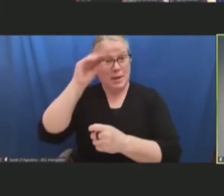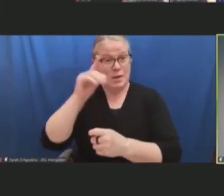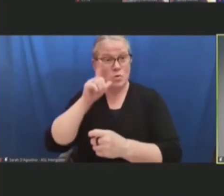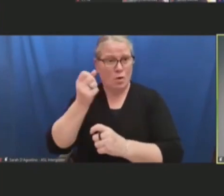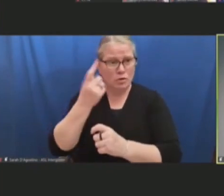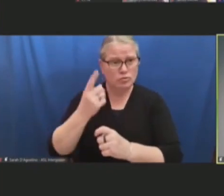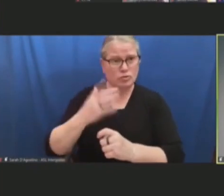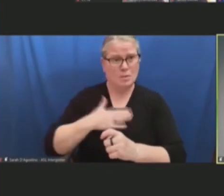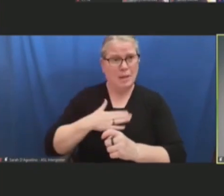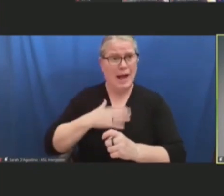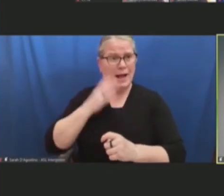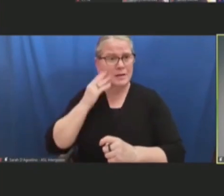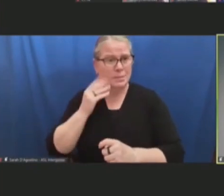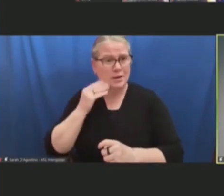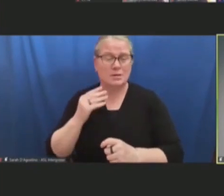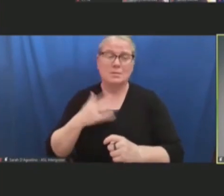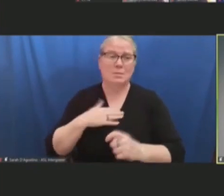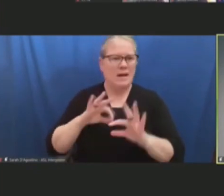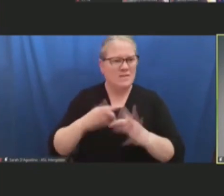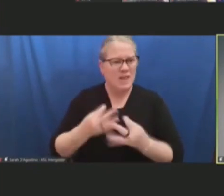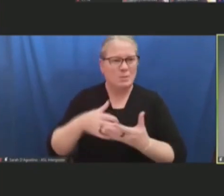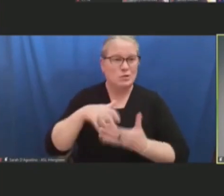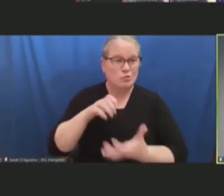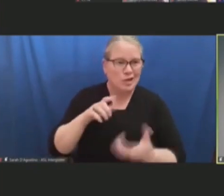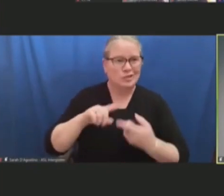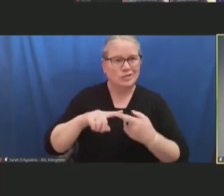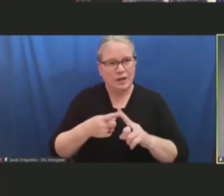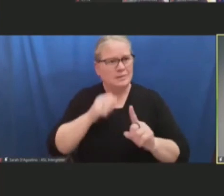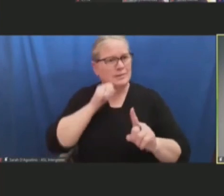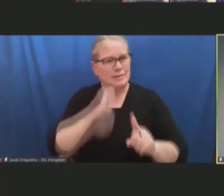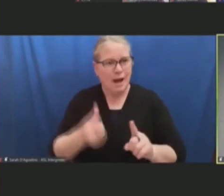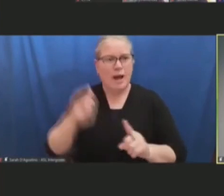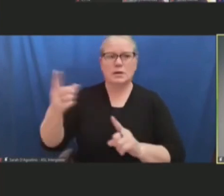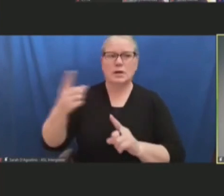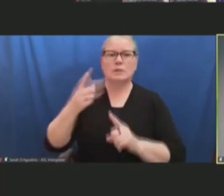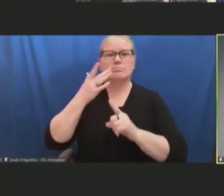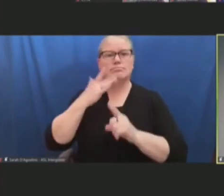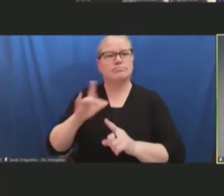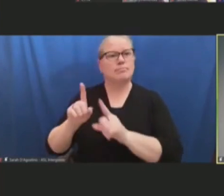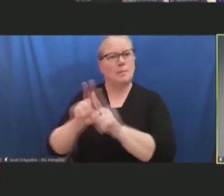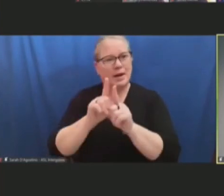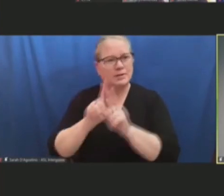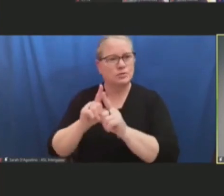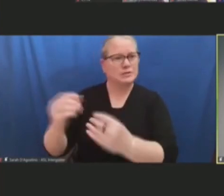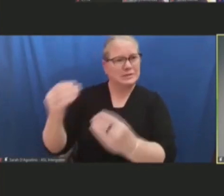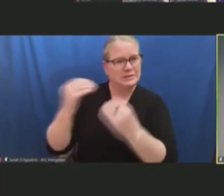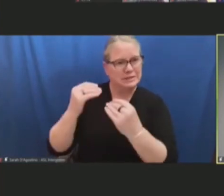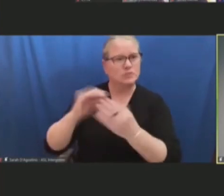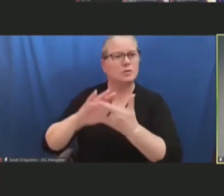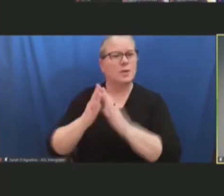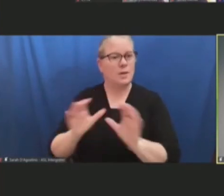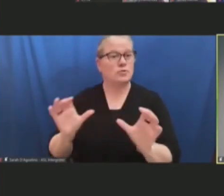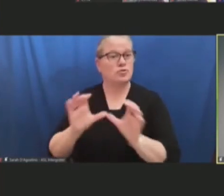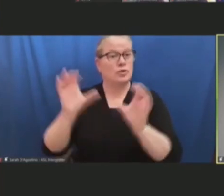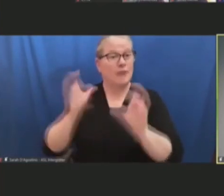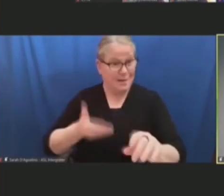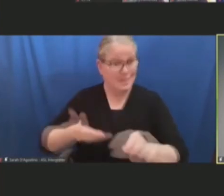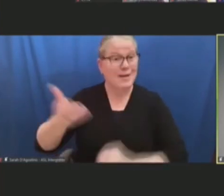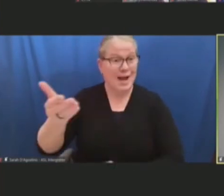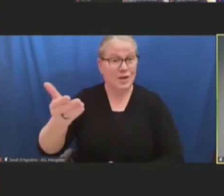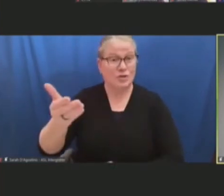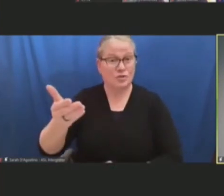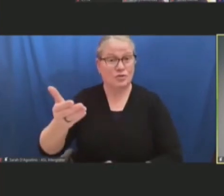lot of rich family and friends. And he was able to mentor me, able to train me, certify me, and then hire me and put me in